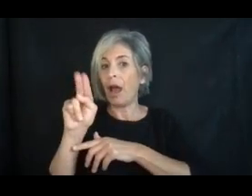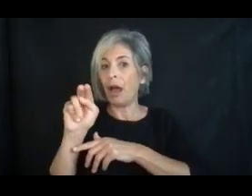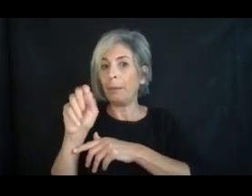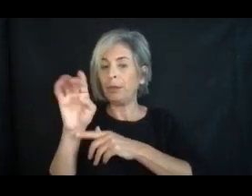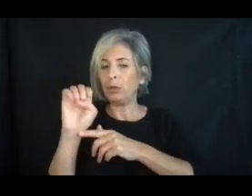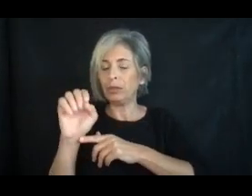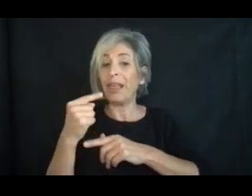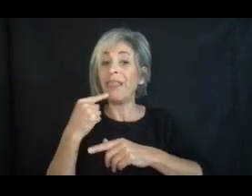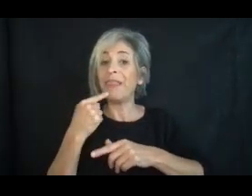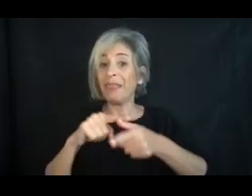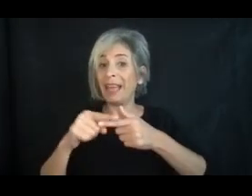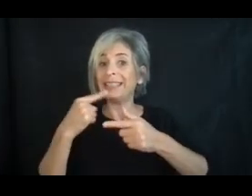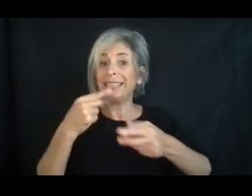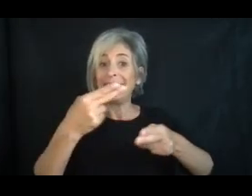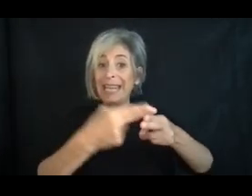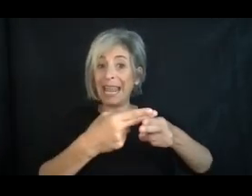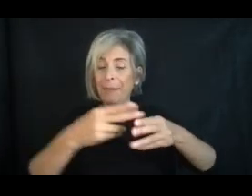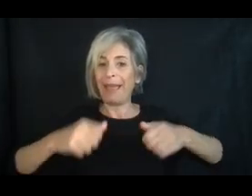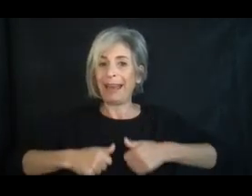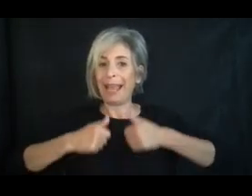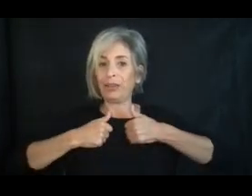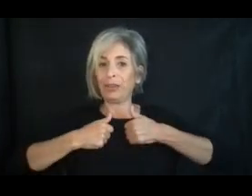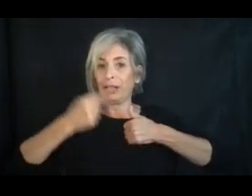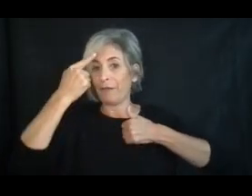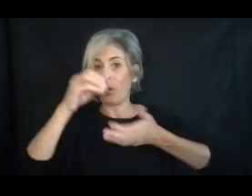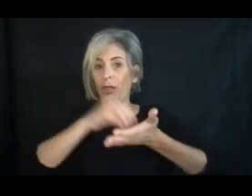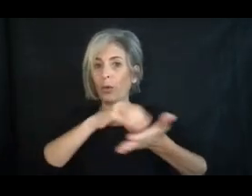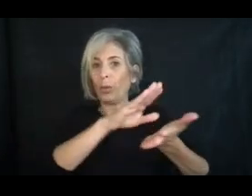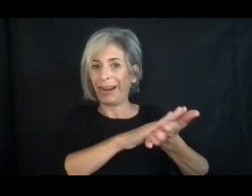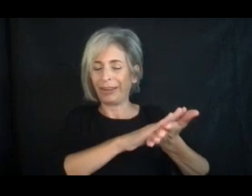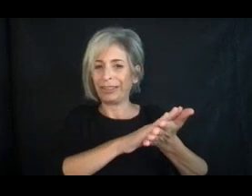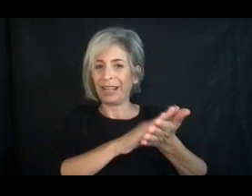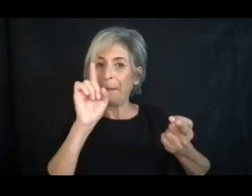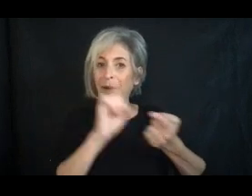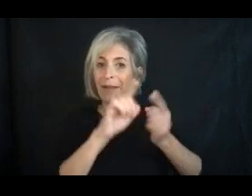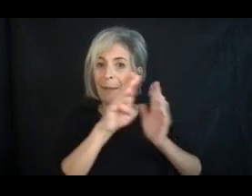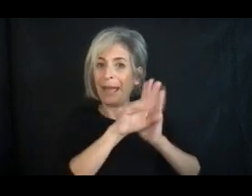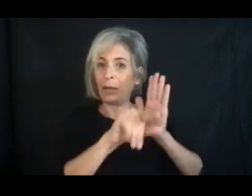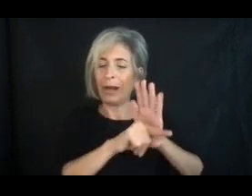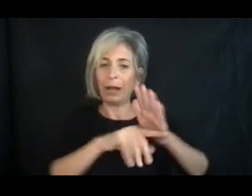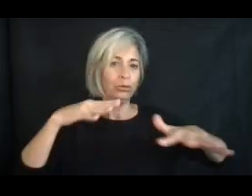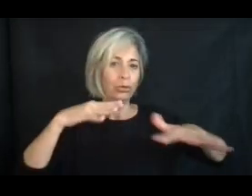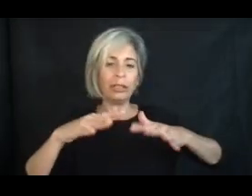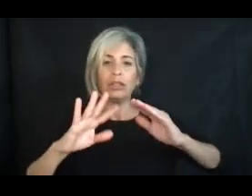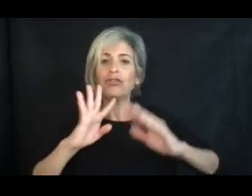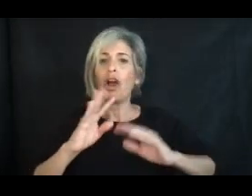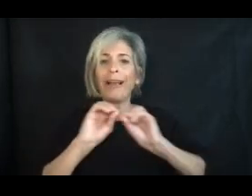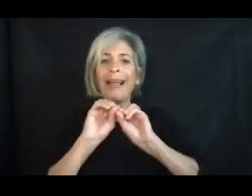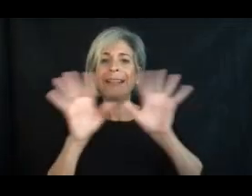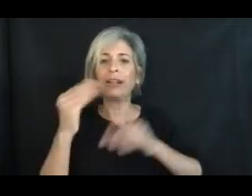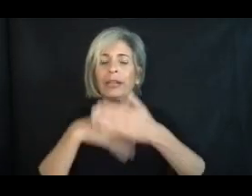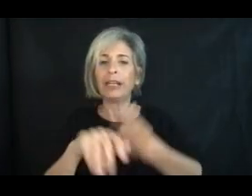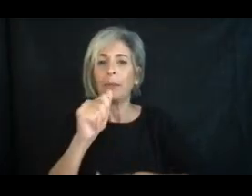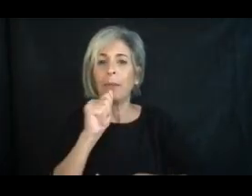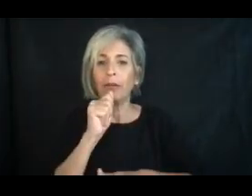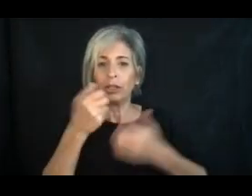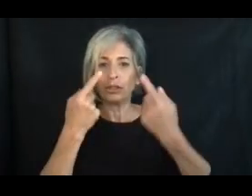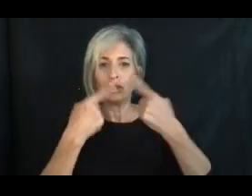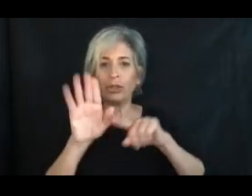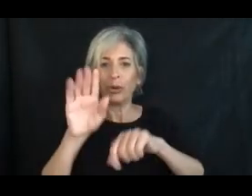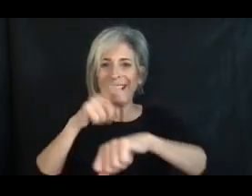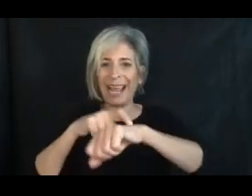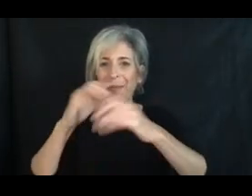state your name and address for the record. Please minimize any sources of background noise and speak clearly into your microphone during your allotted time. I